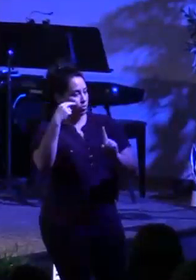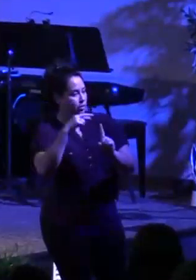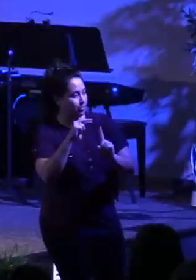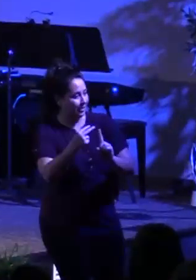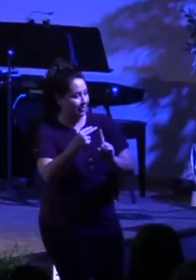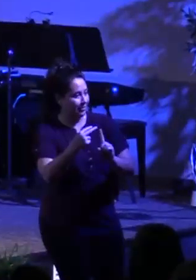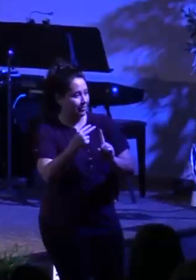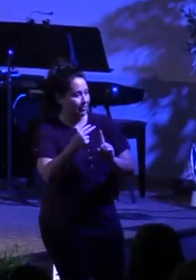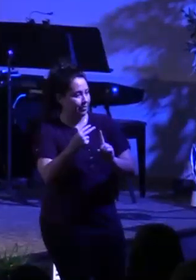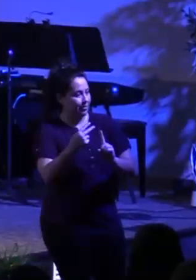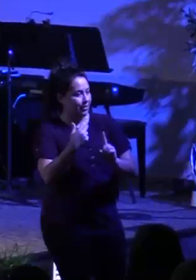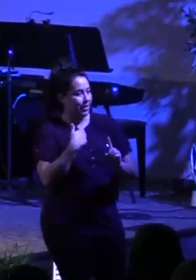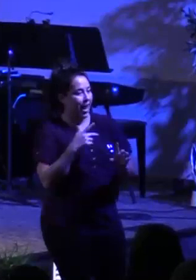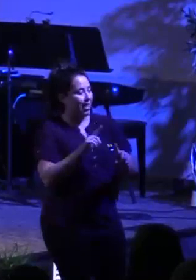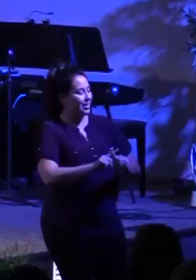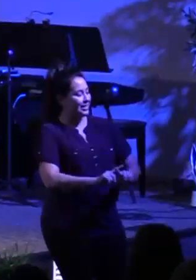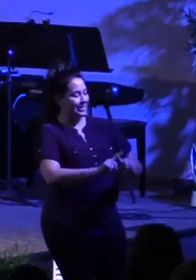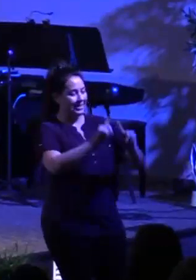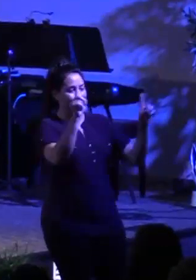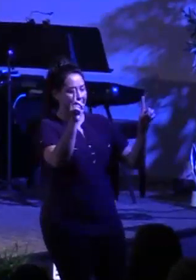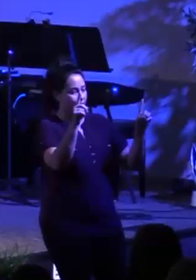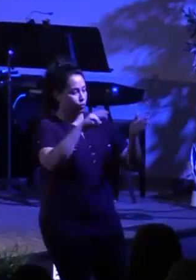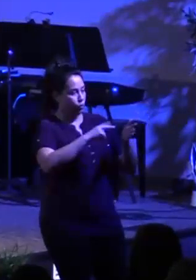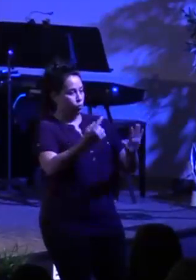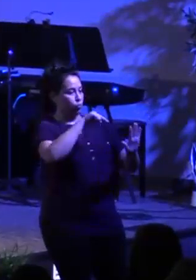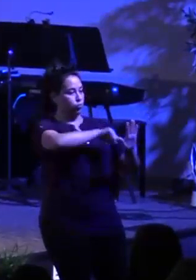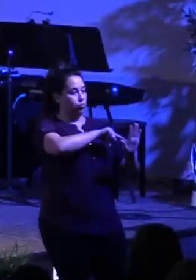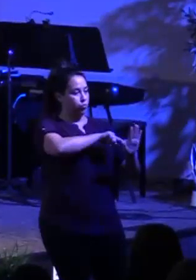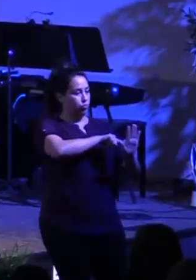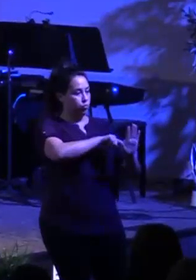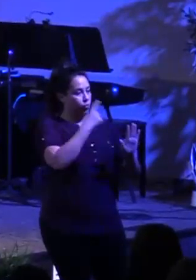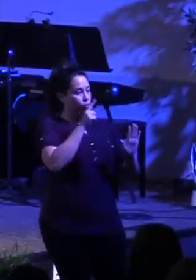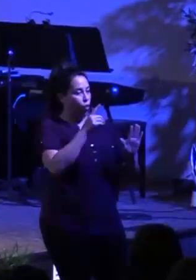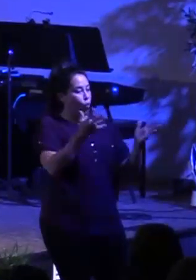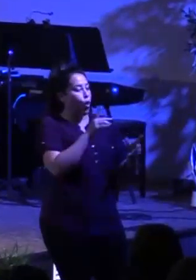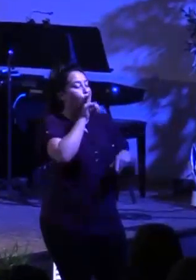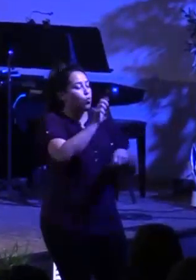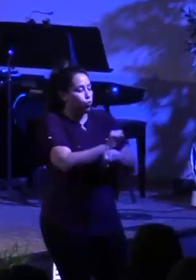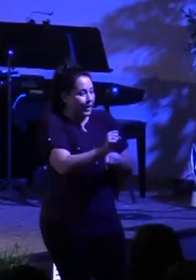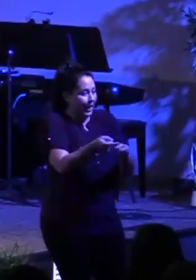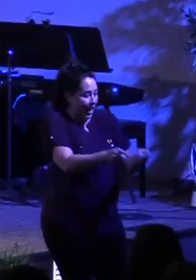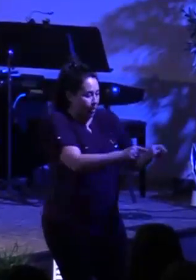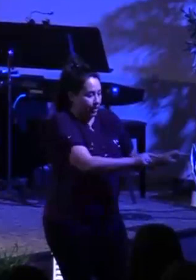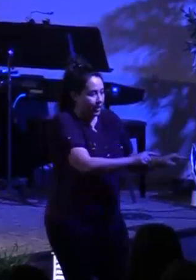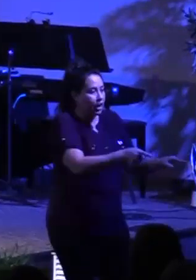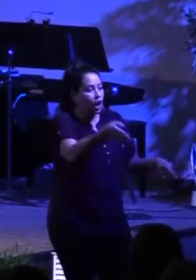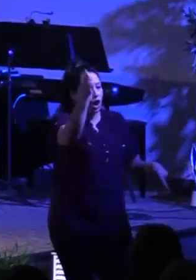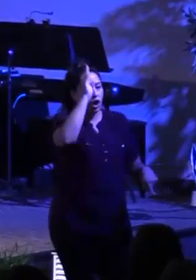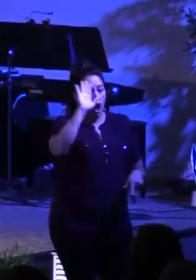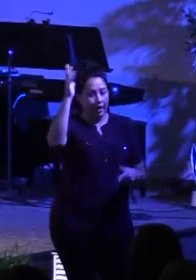a completely different dimension to the same exact reality. There's God's plan, God's vision, God's